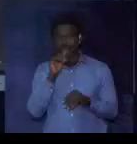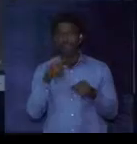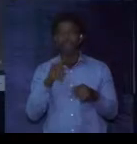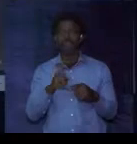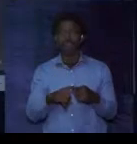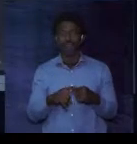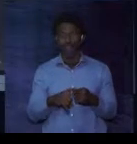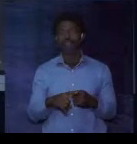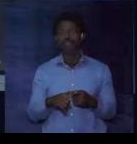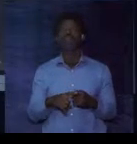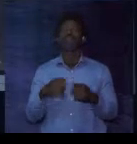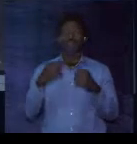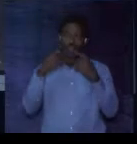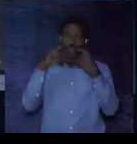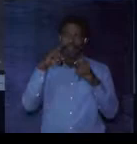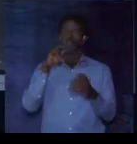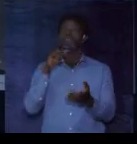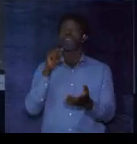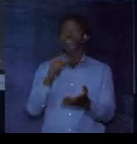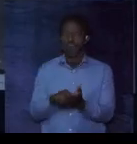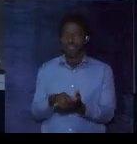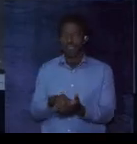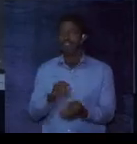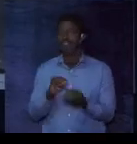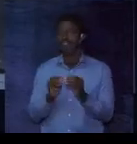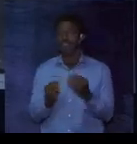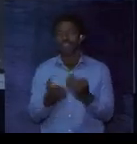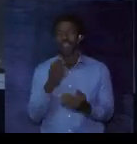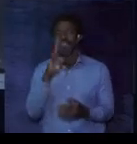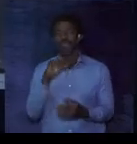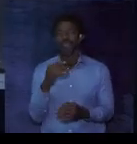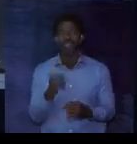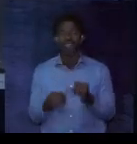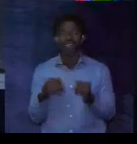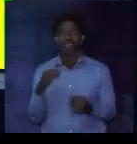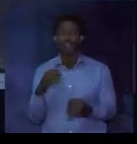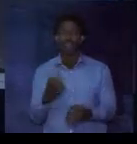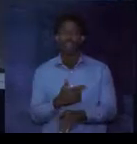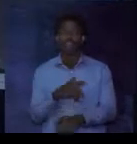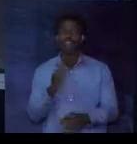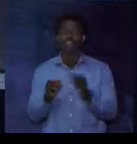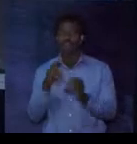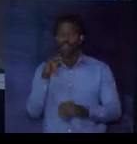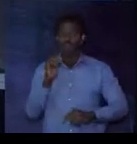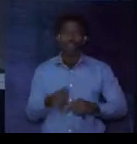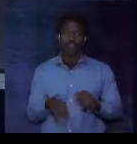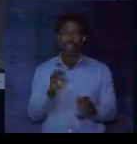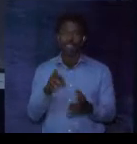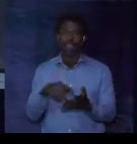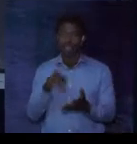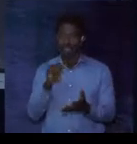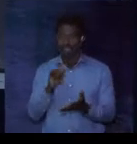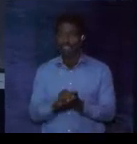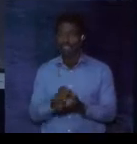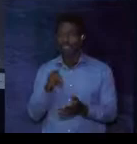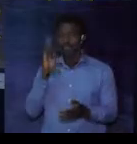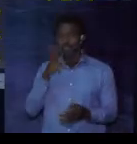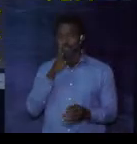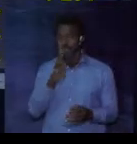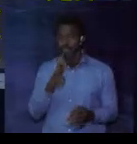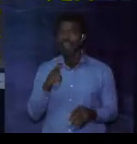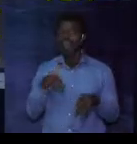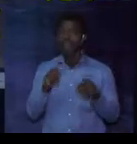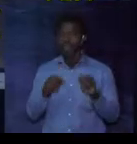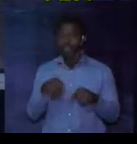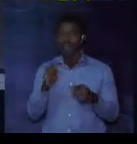you will be able to pronounce this number easily by the end of the lesson. Now, if you could not read that number, I'm sure you will be able